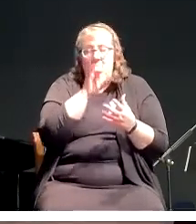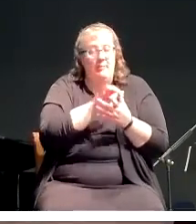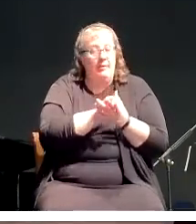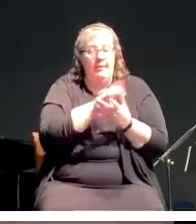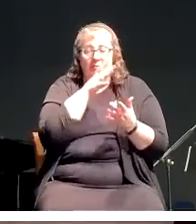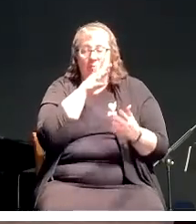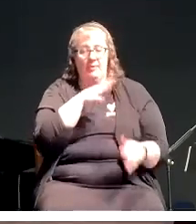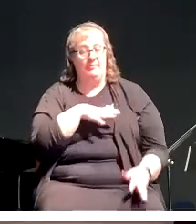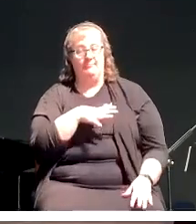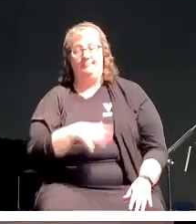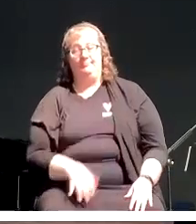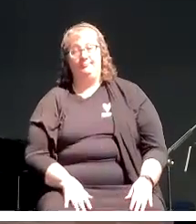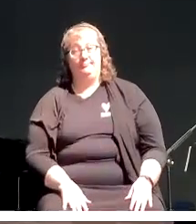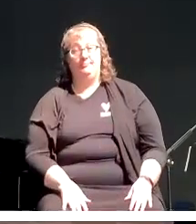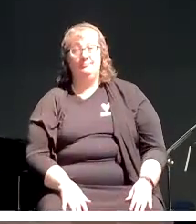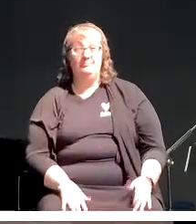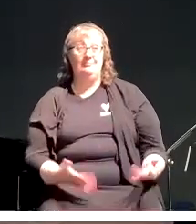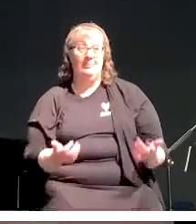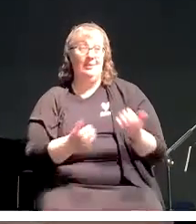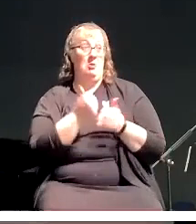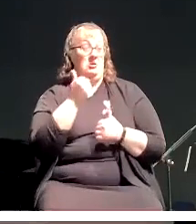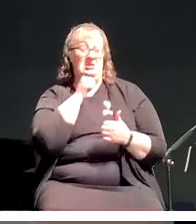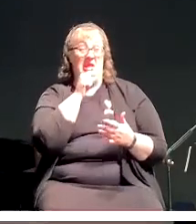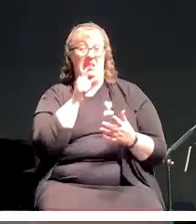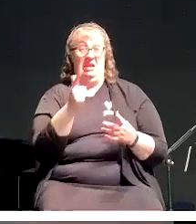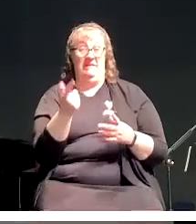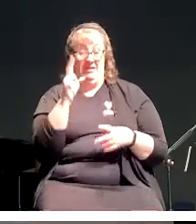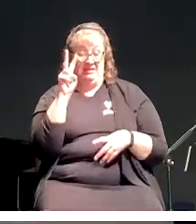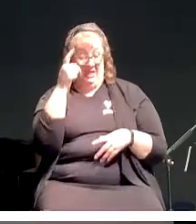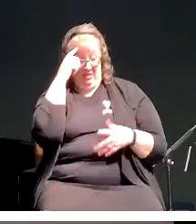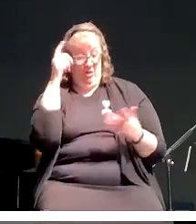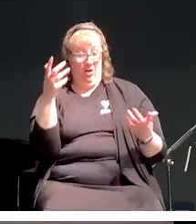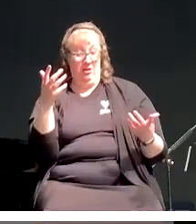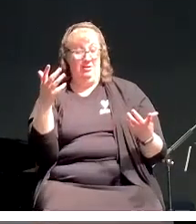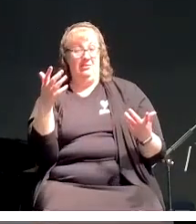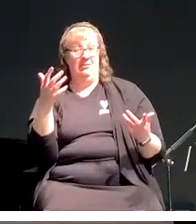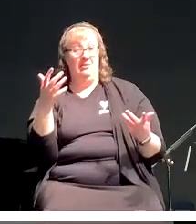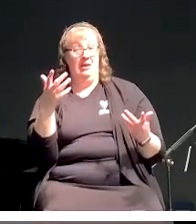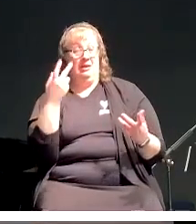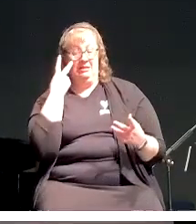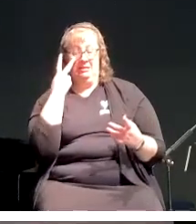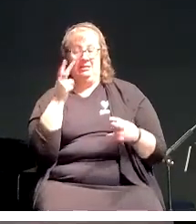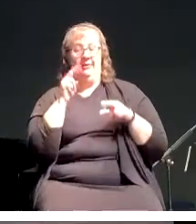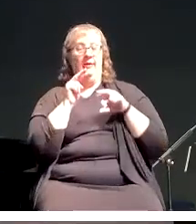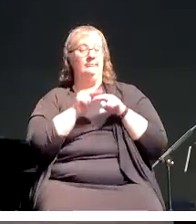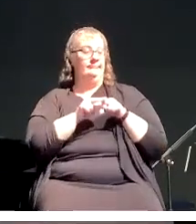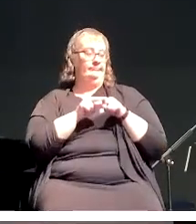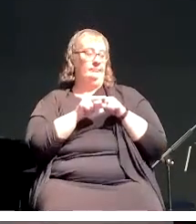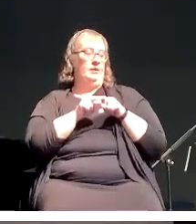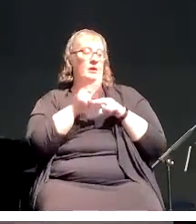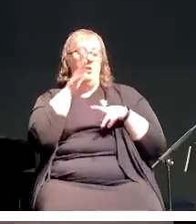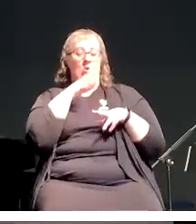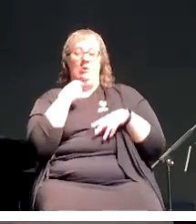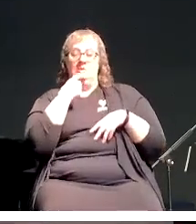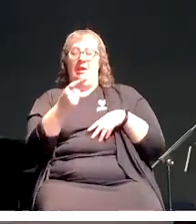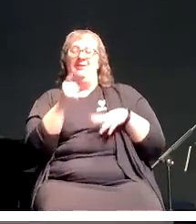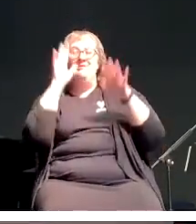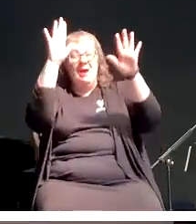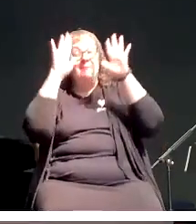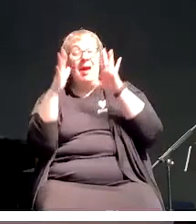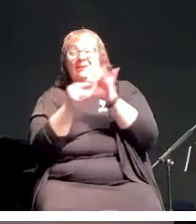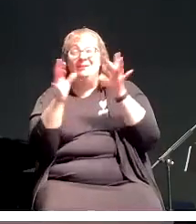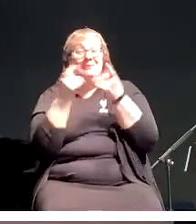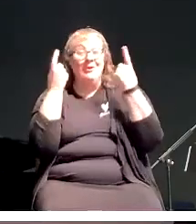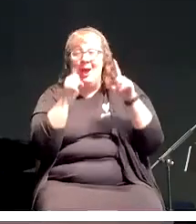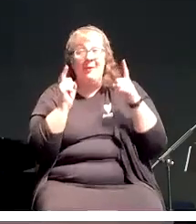women. For the most part, they didn't even give it a second thought. I can just see them sitting there and the women telling this amazing story of what